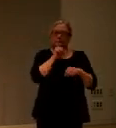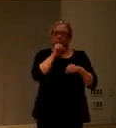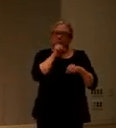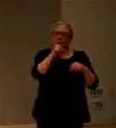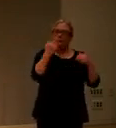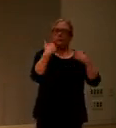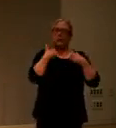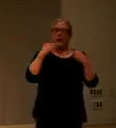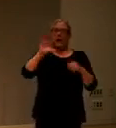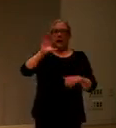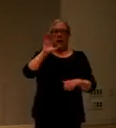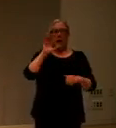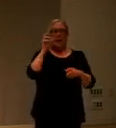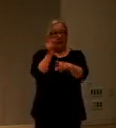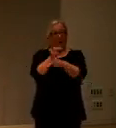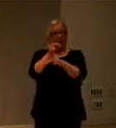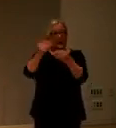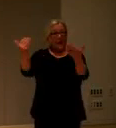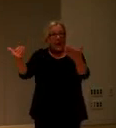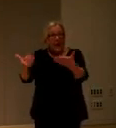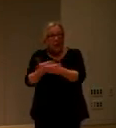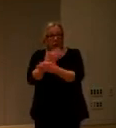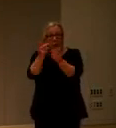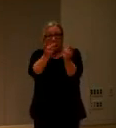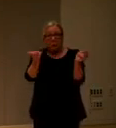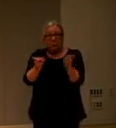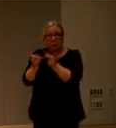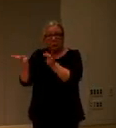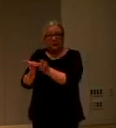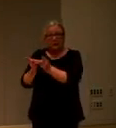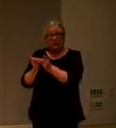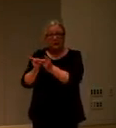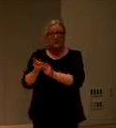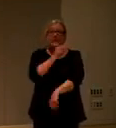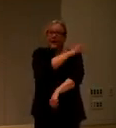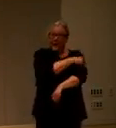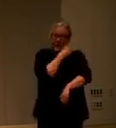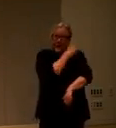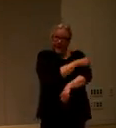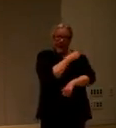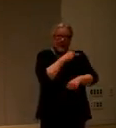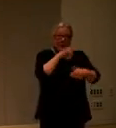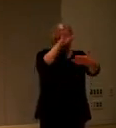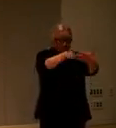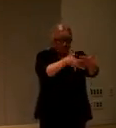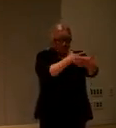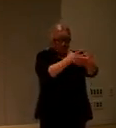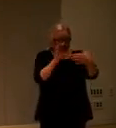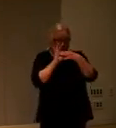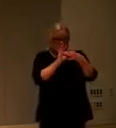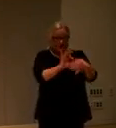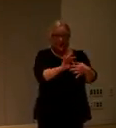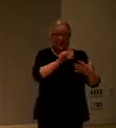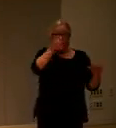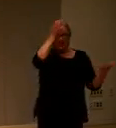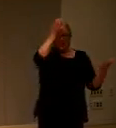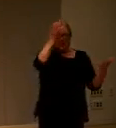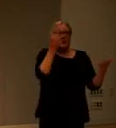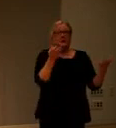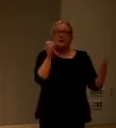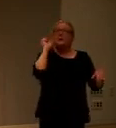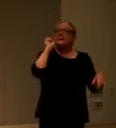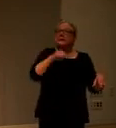new locations? Hospital charts, you might think they're all connected to a computer, but oftentimes we aren't connected to other